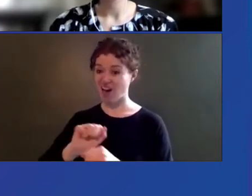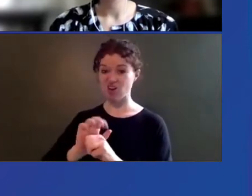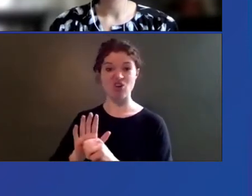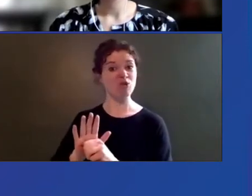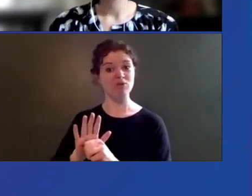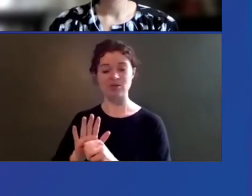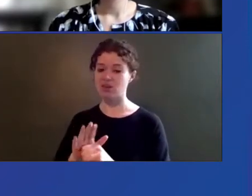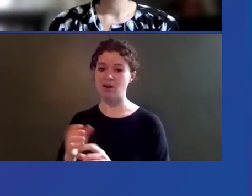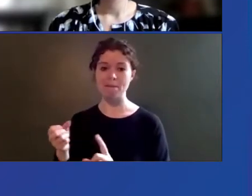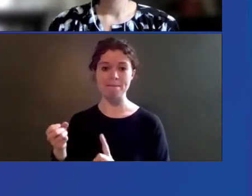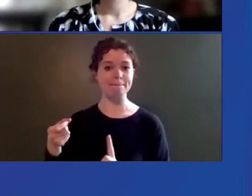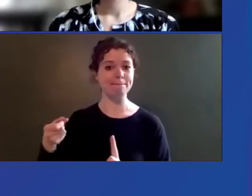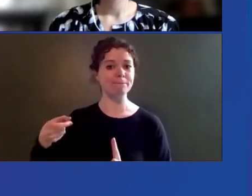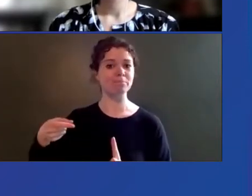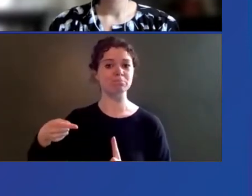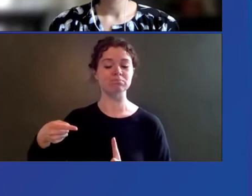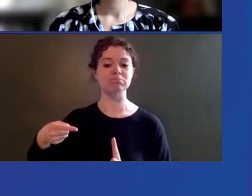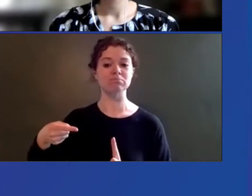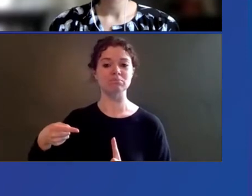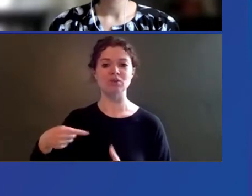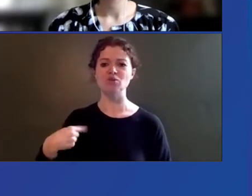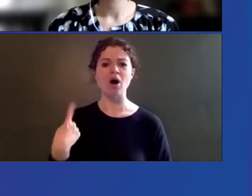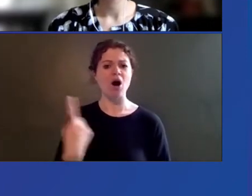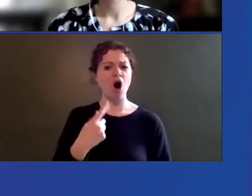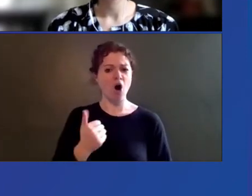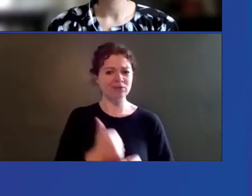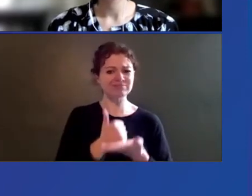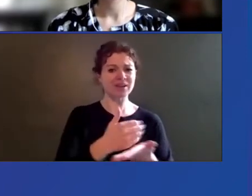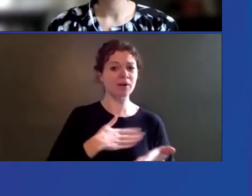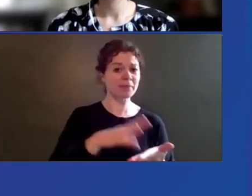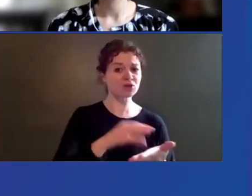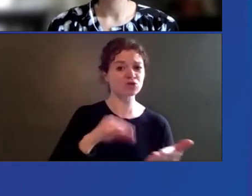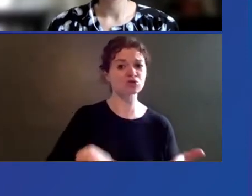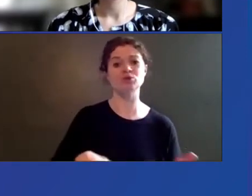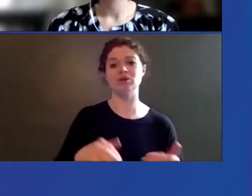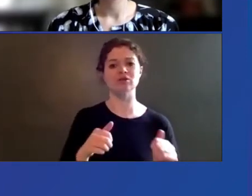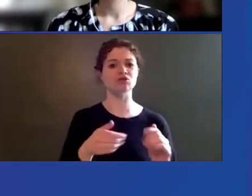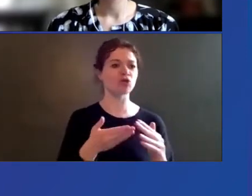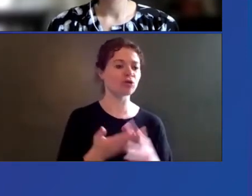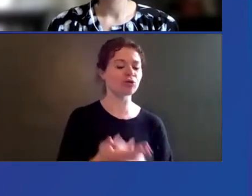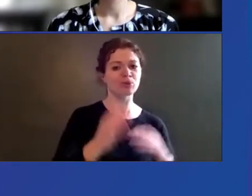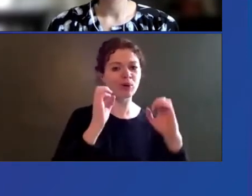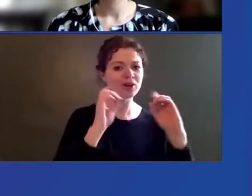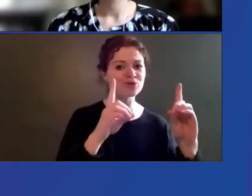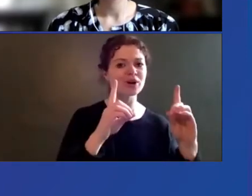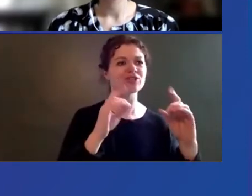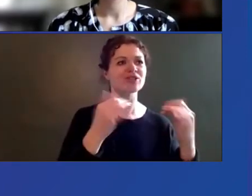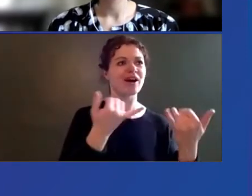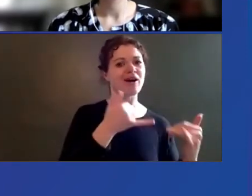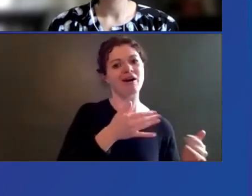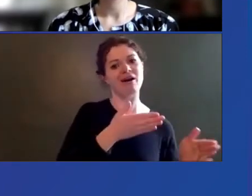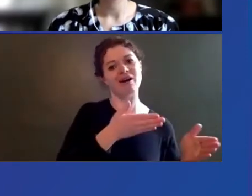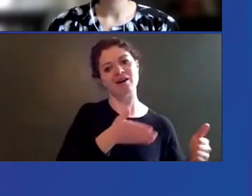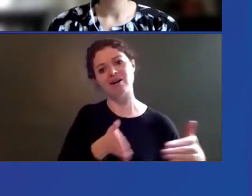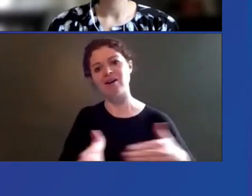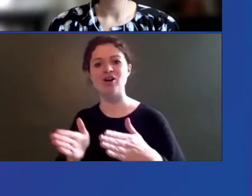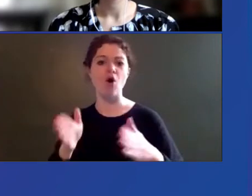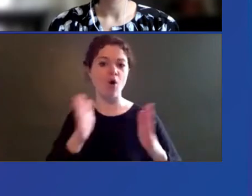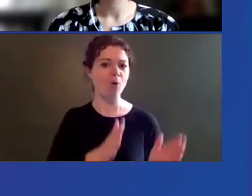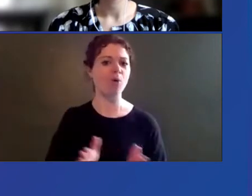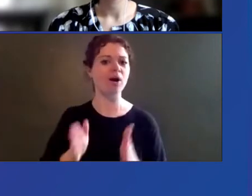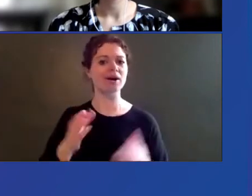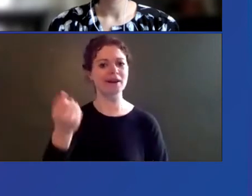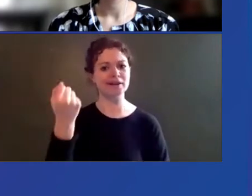always been an advocate for my students, but it was transitioning those skills of educating and organizing into a